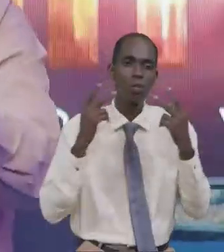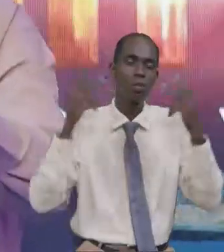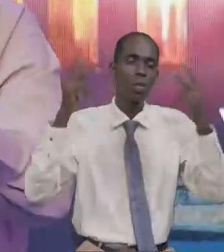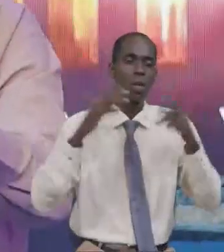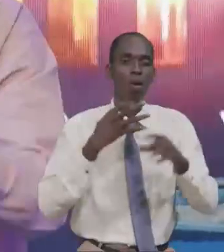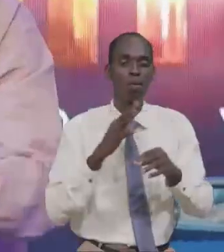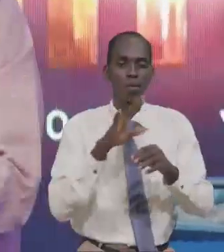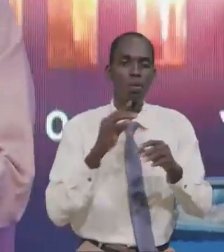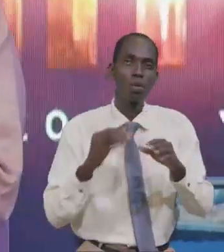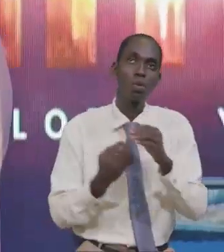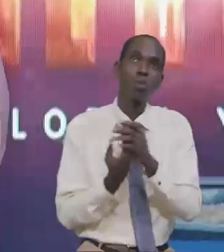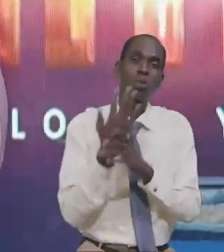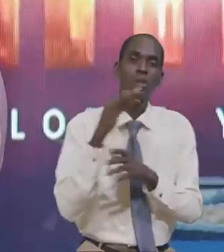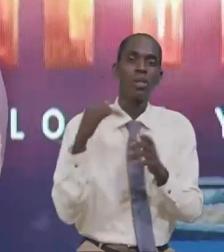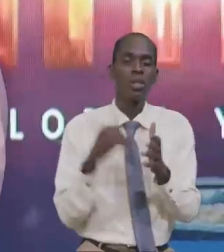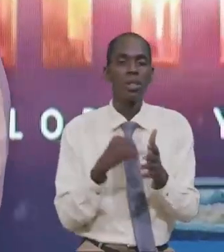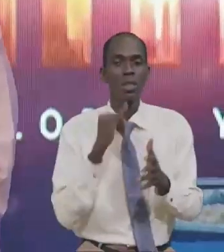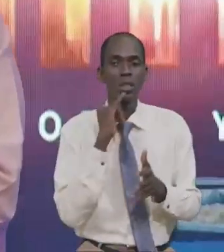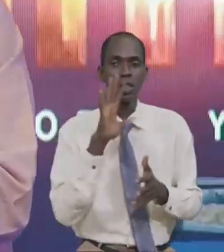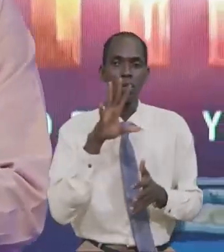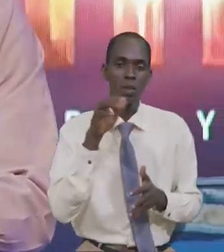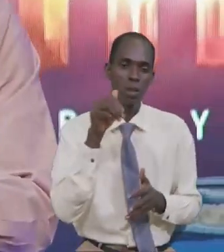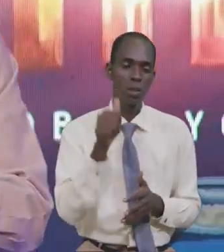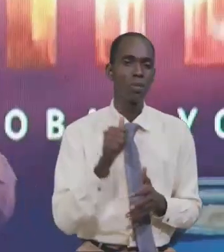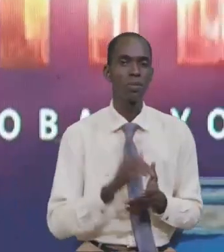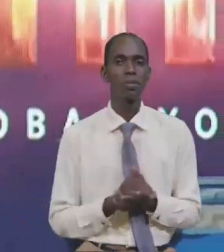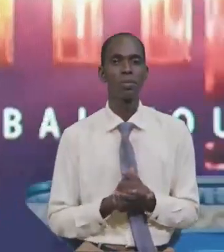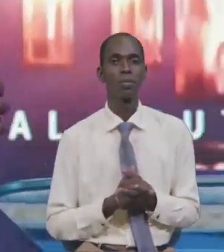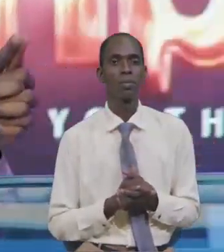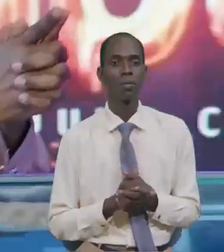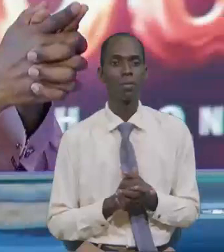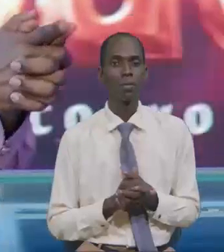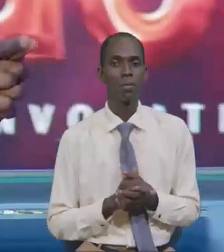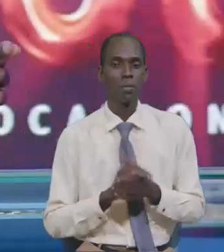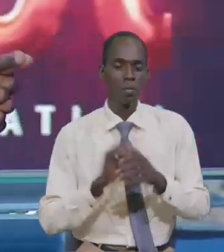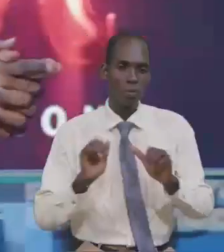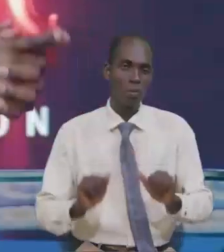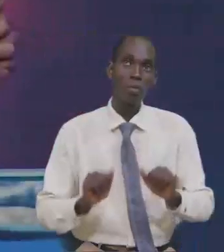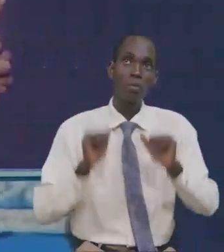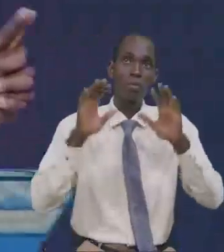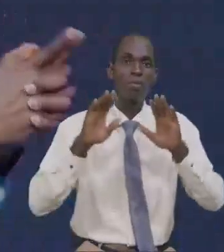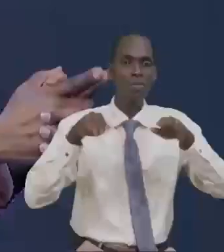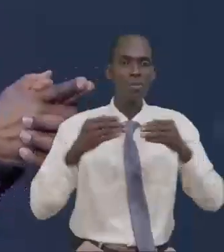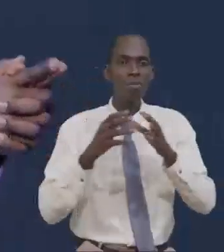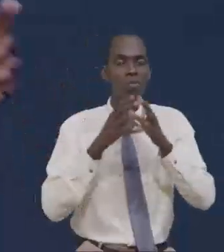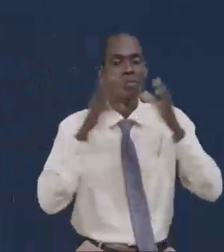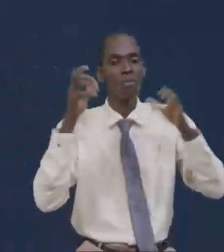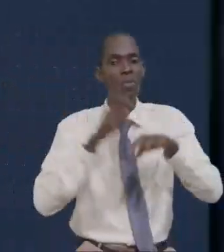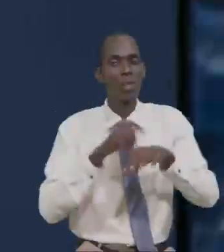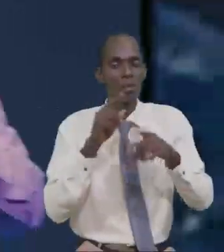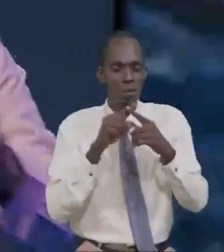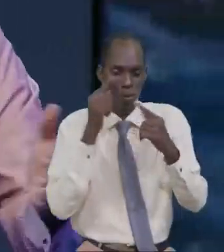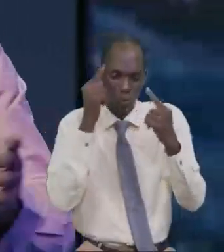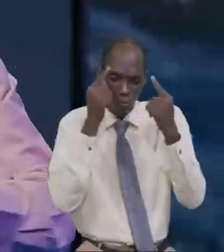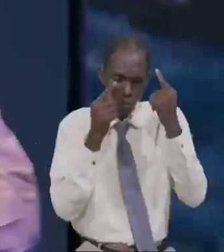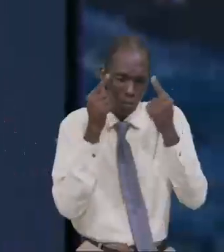to meditating and thinking about yourself, for then thou shalt make thy